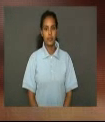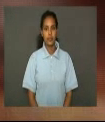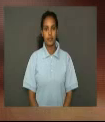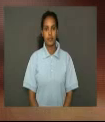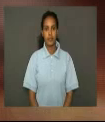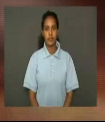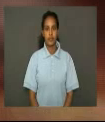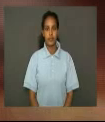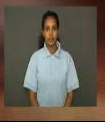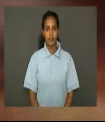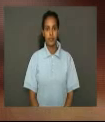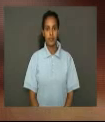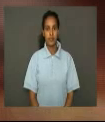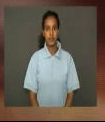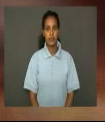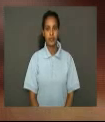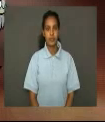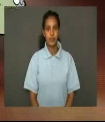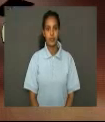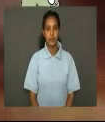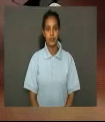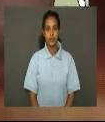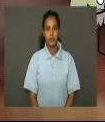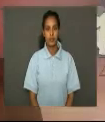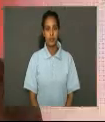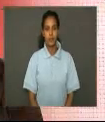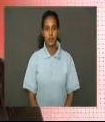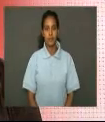Let's get back to our lesson.